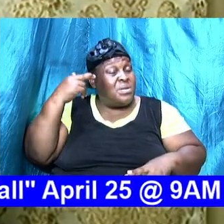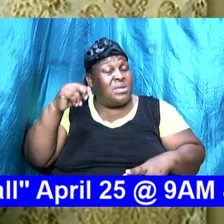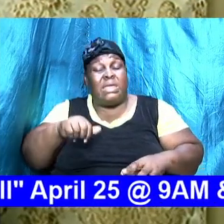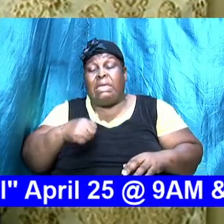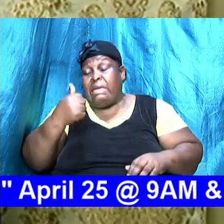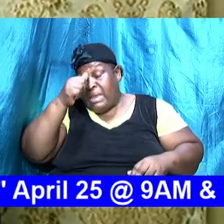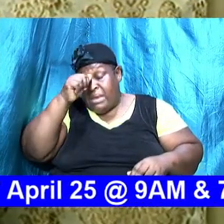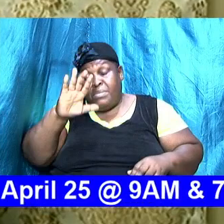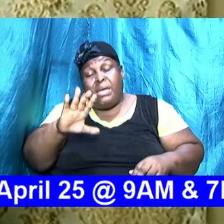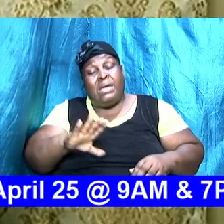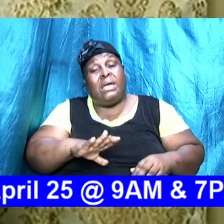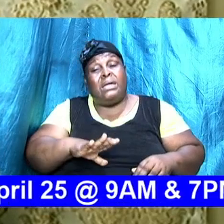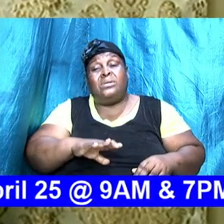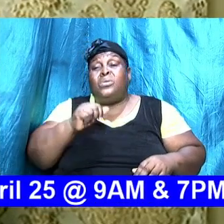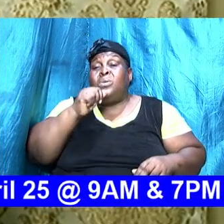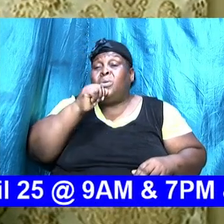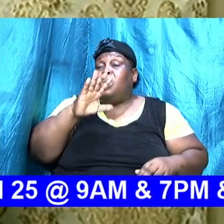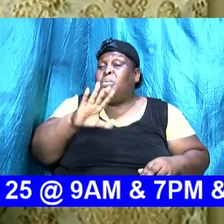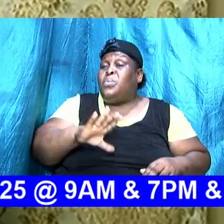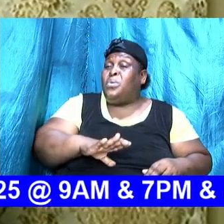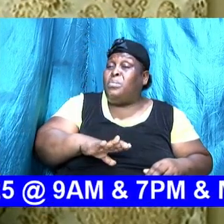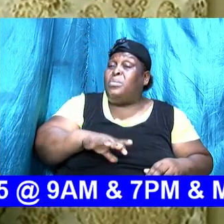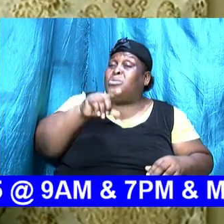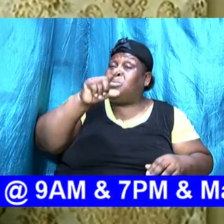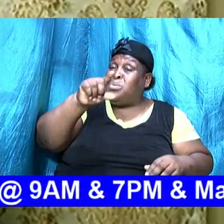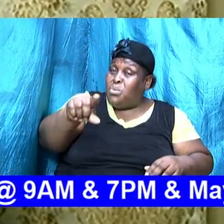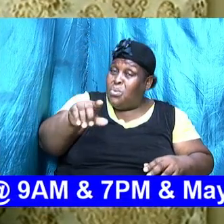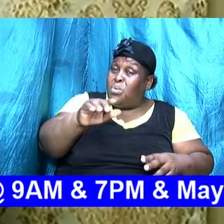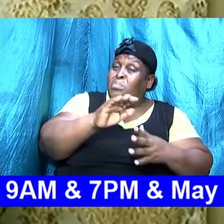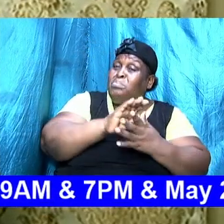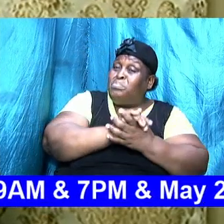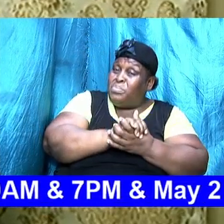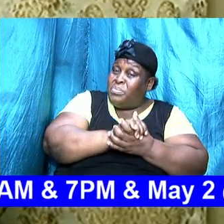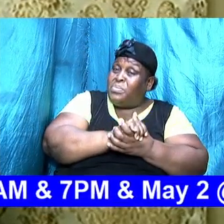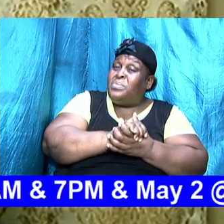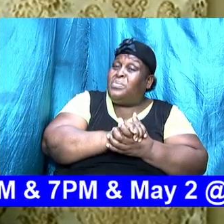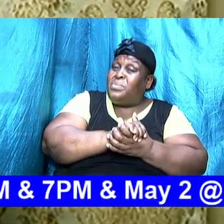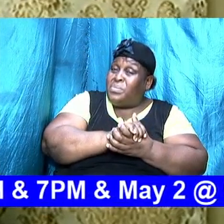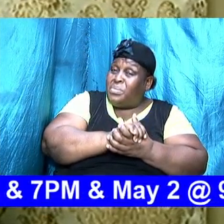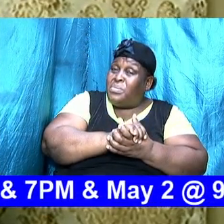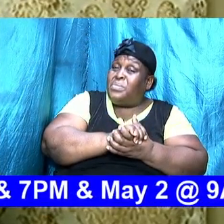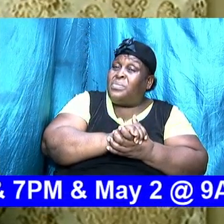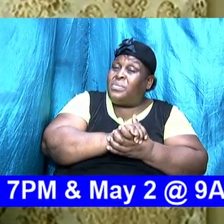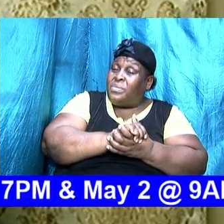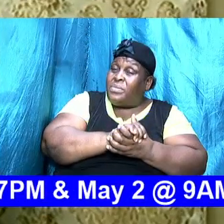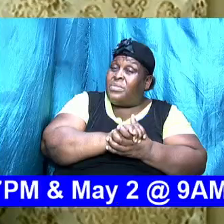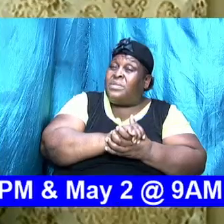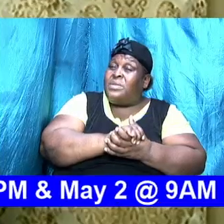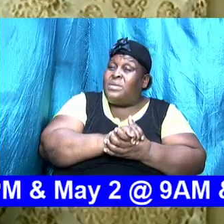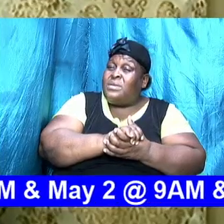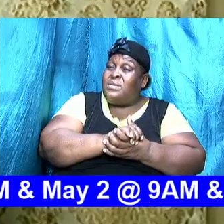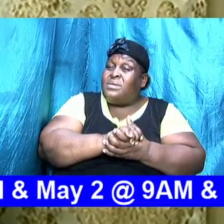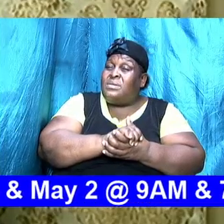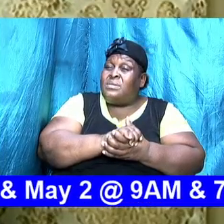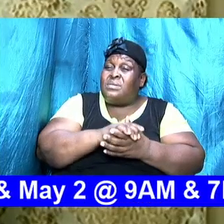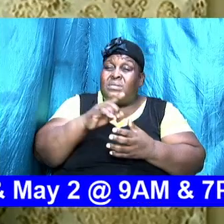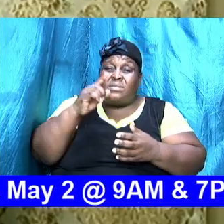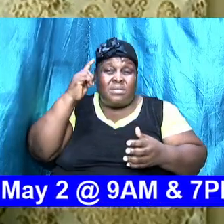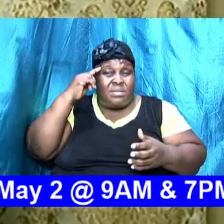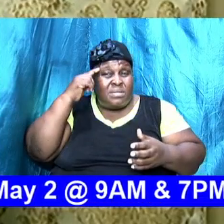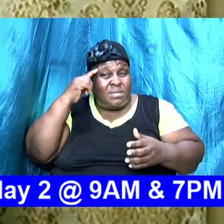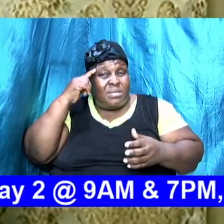any man or woman that you go to, it is just a thought that it is going to be, this is now my